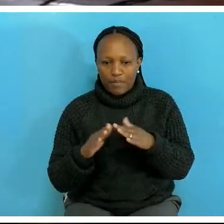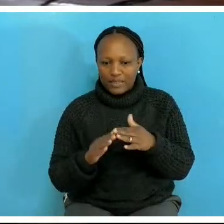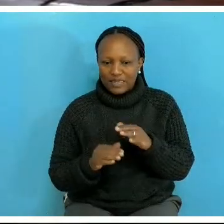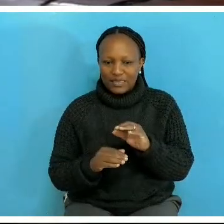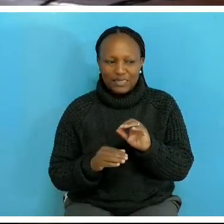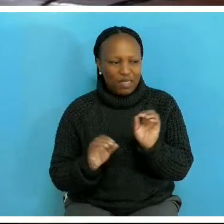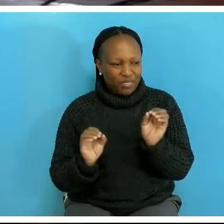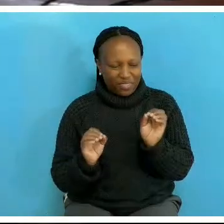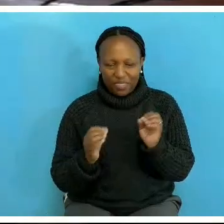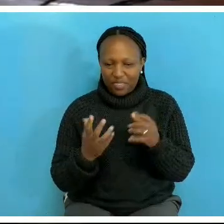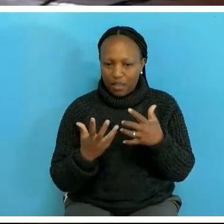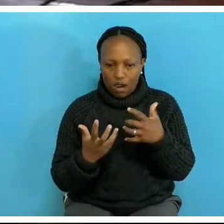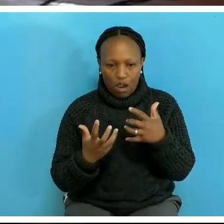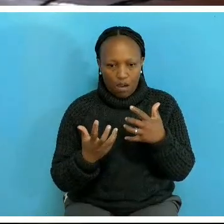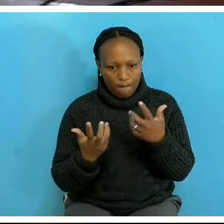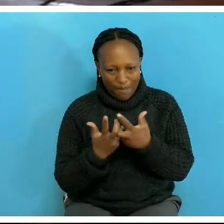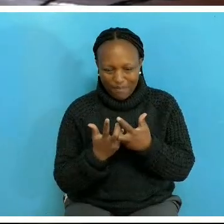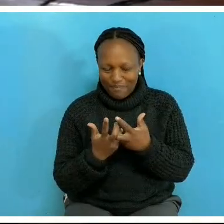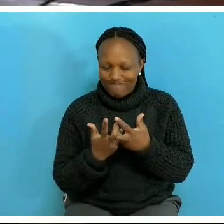is hitting home.